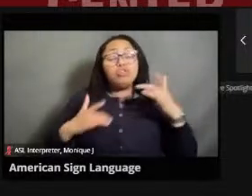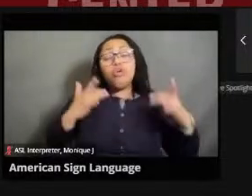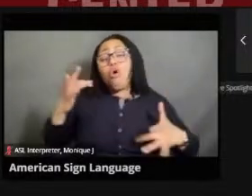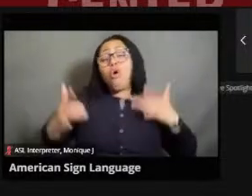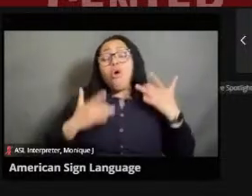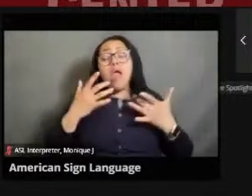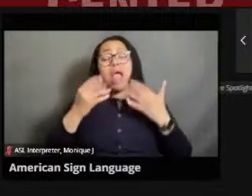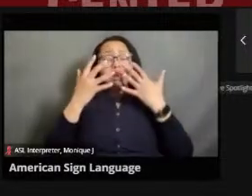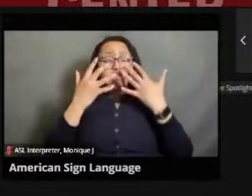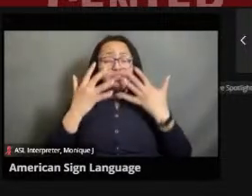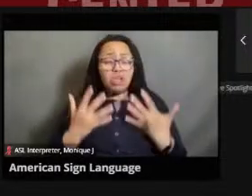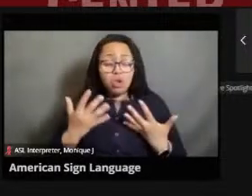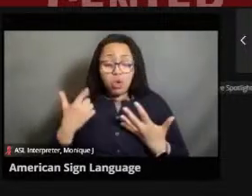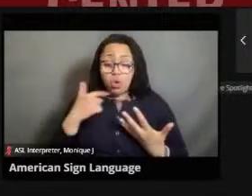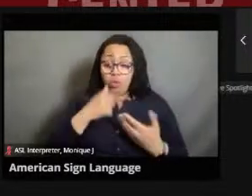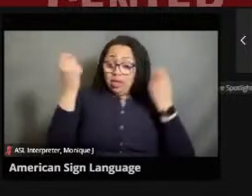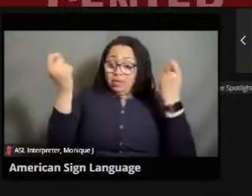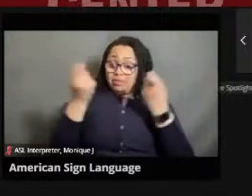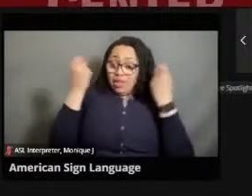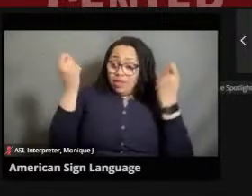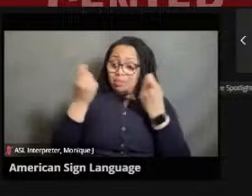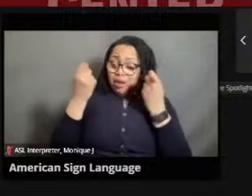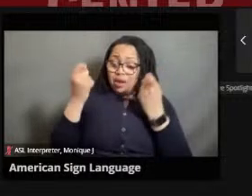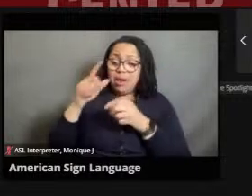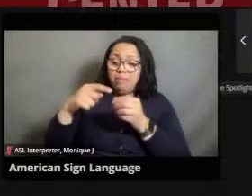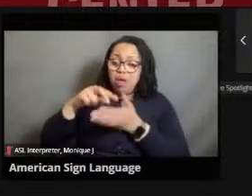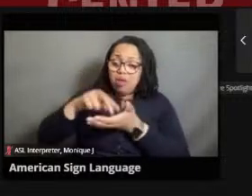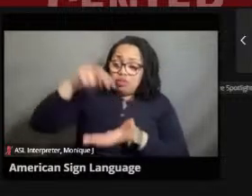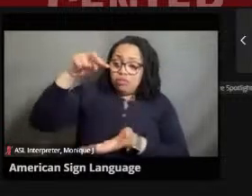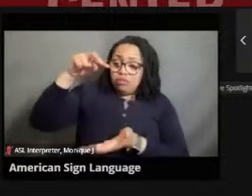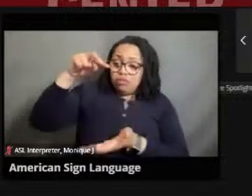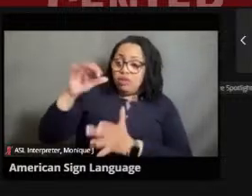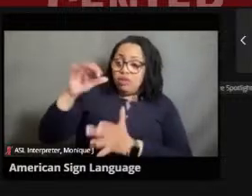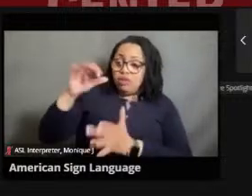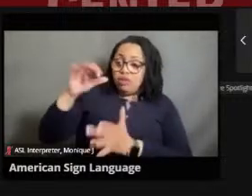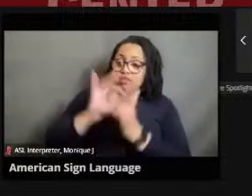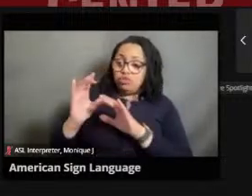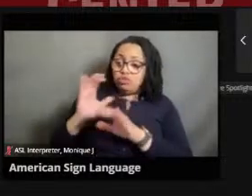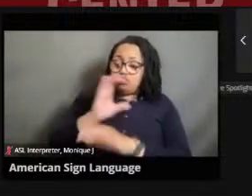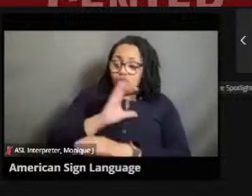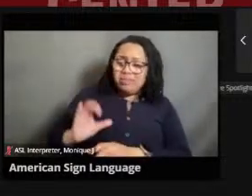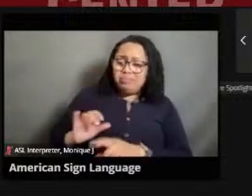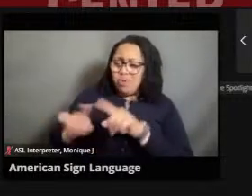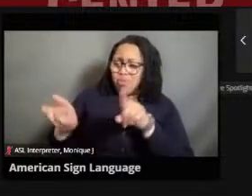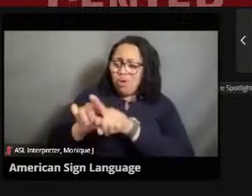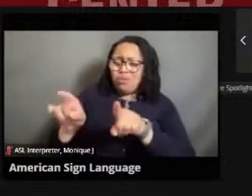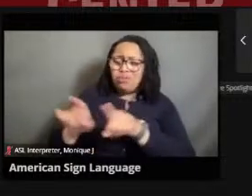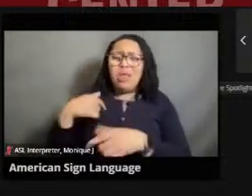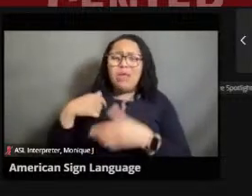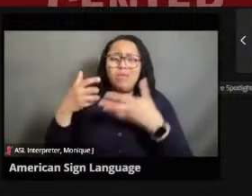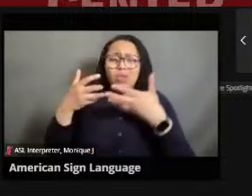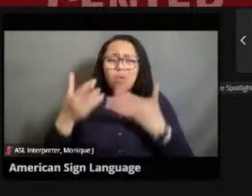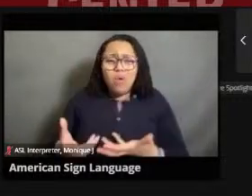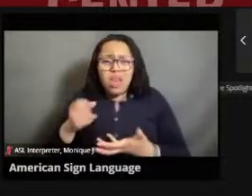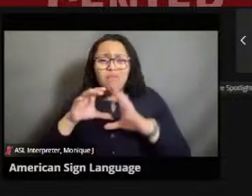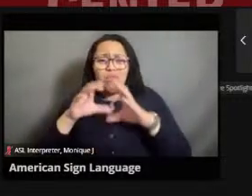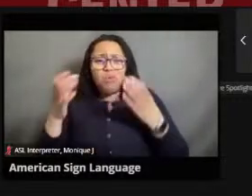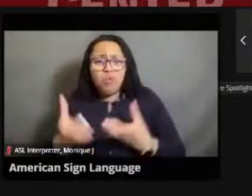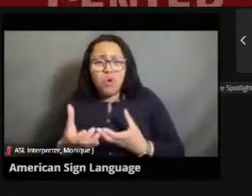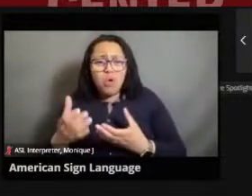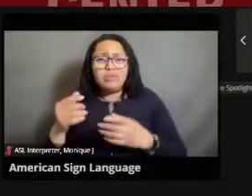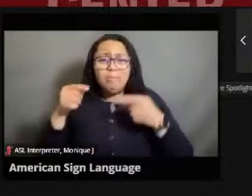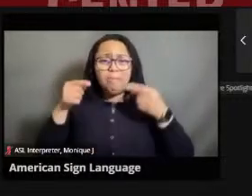celebration of the resurrection of Jesus Christ. But we also carry the weight of the world's pain and the world's